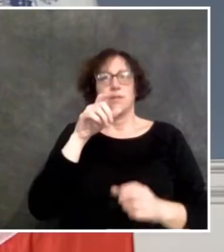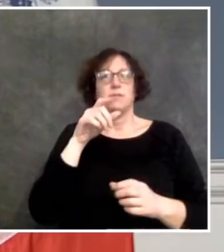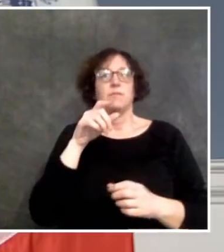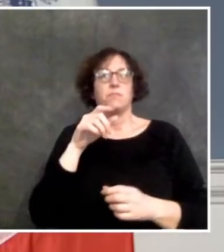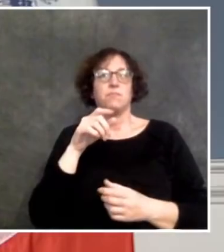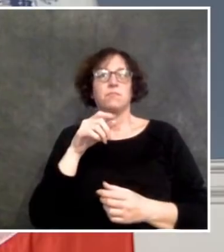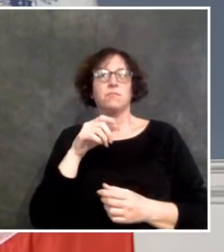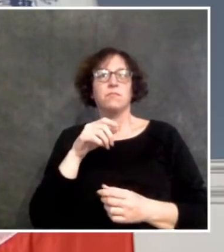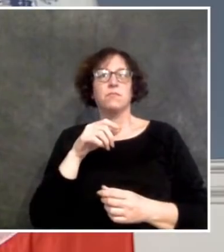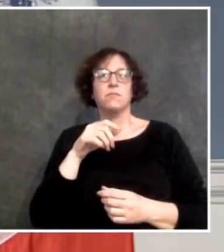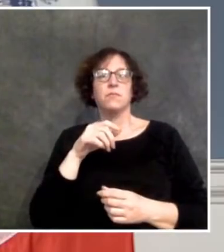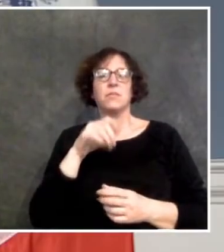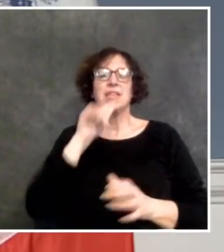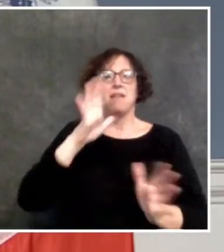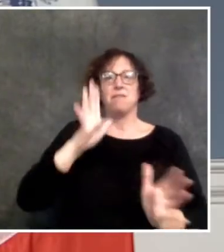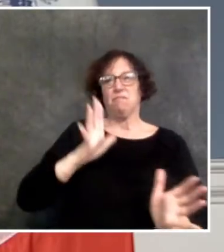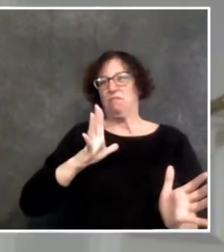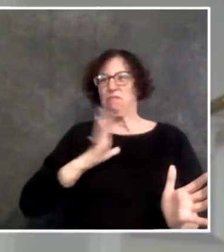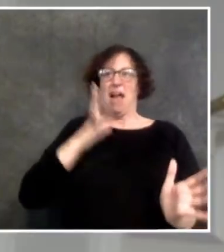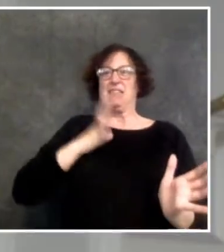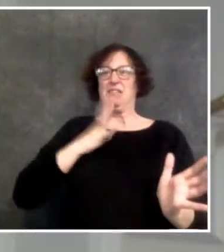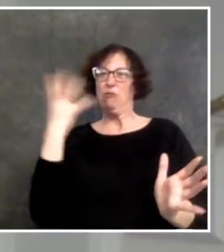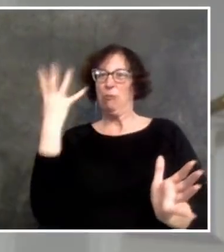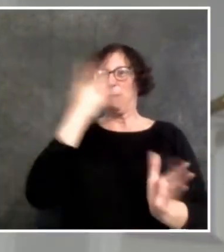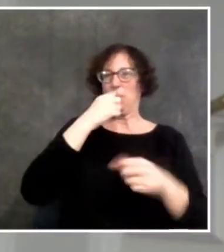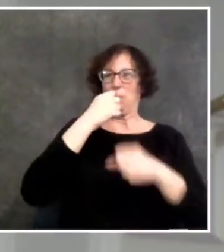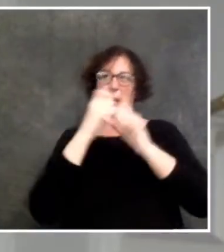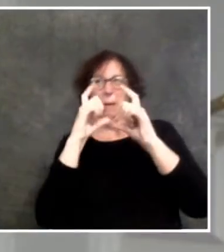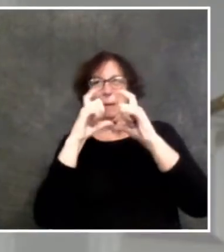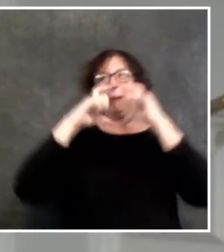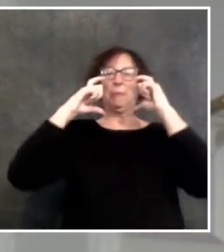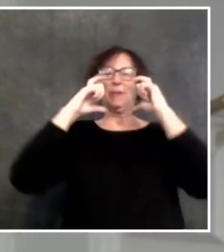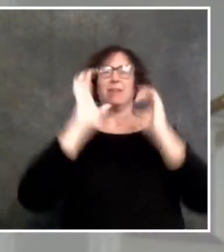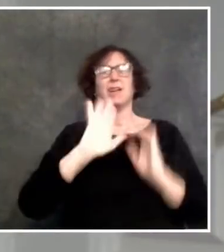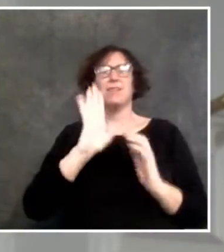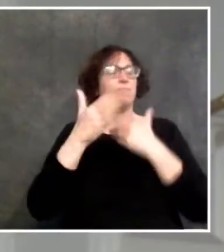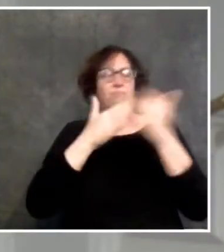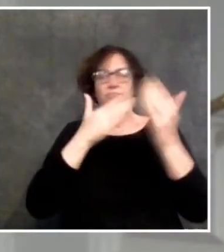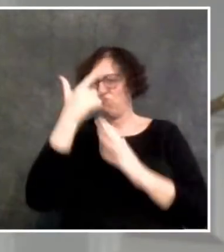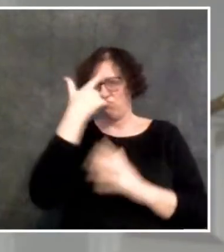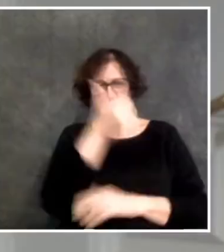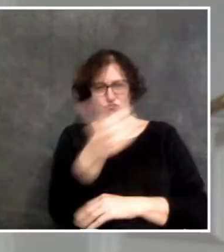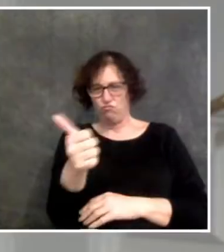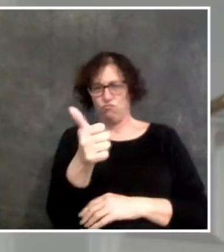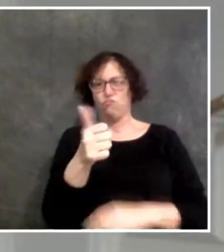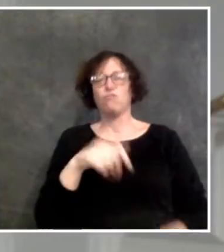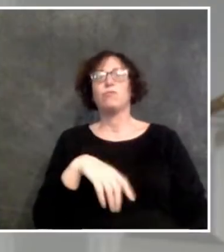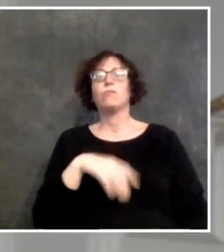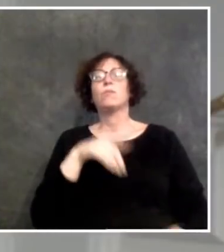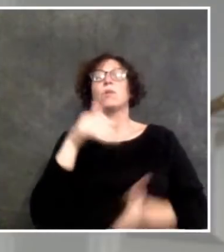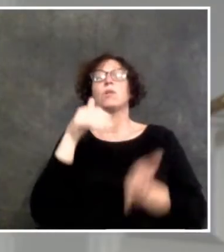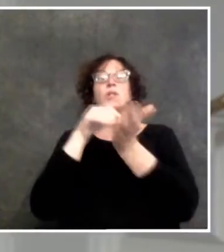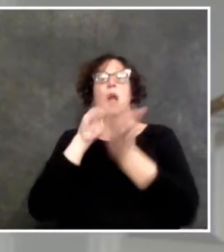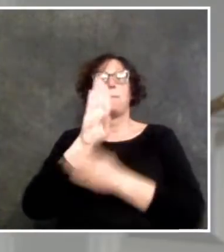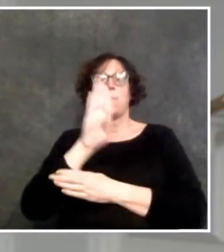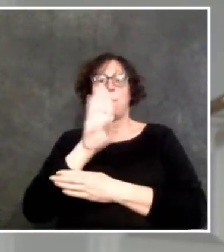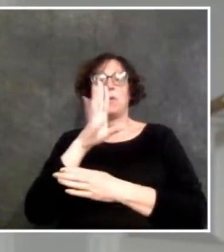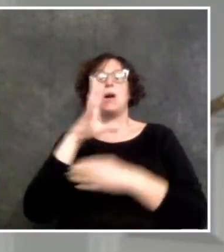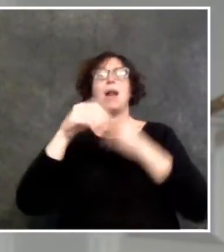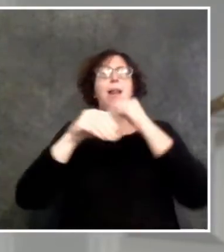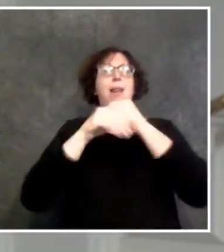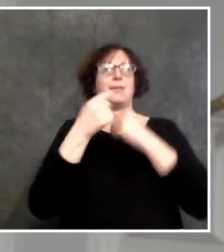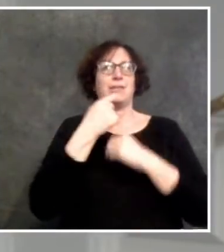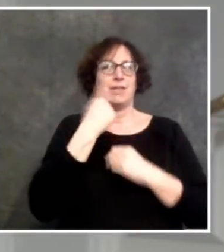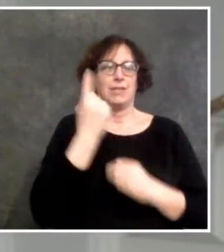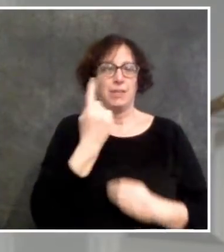help protect others. So, Dr. Barbeau. Yes, I think that's a good thing. The less fancy, the better. So again,